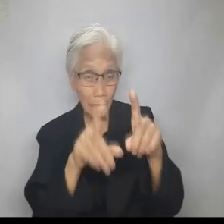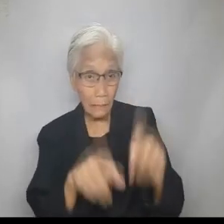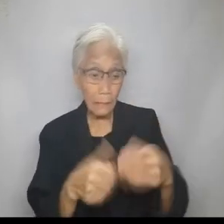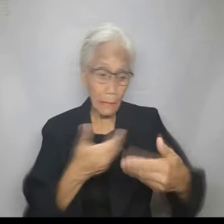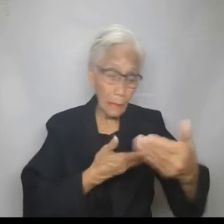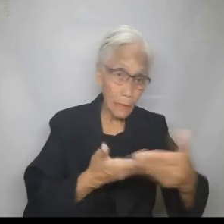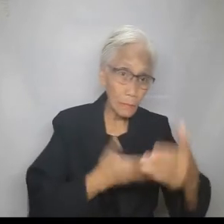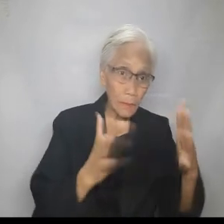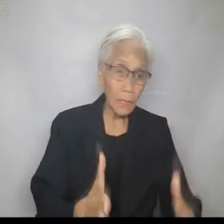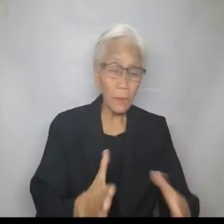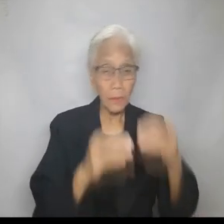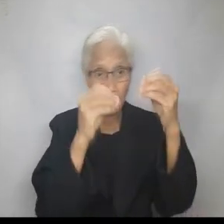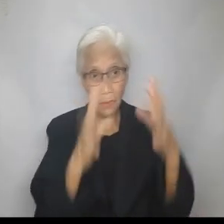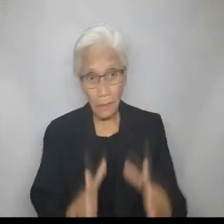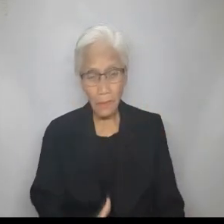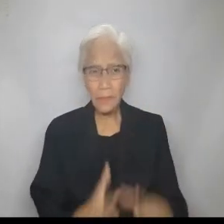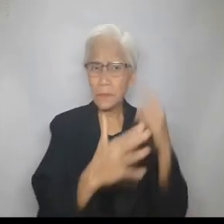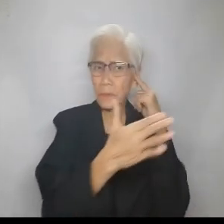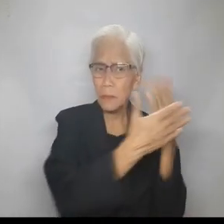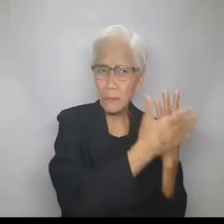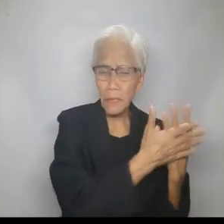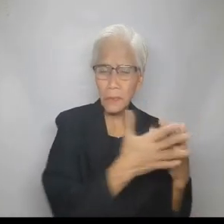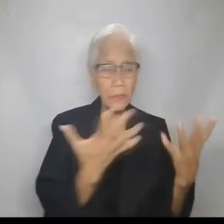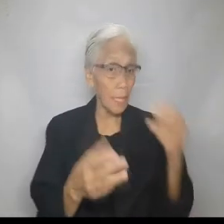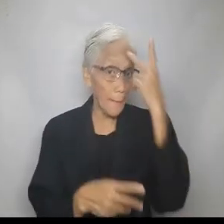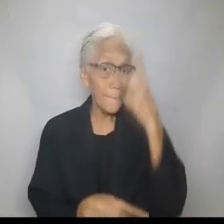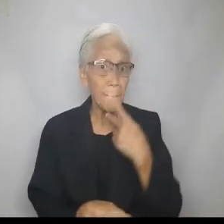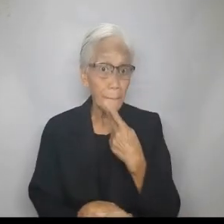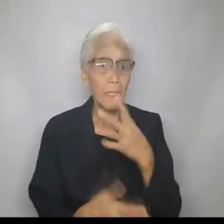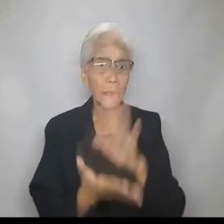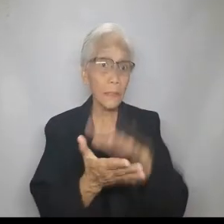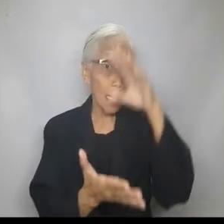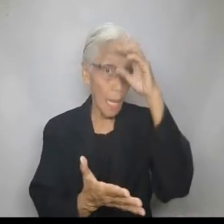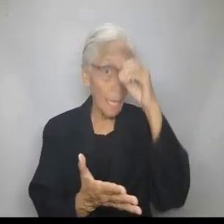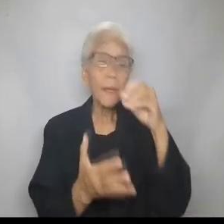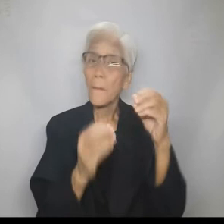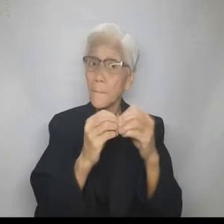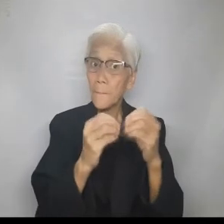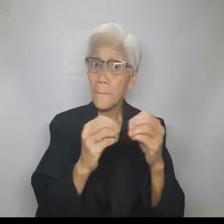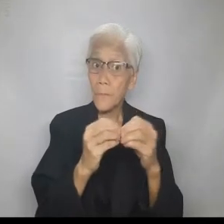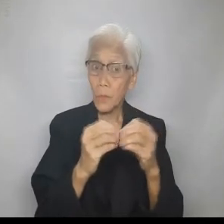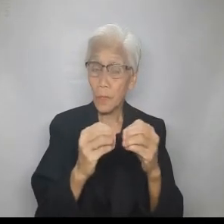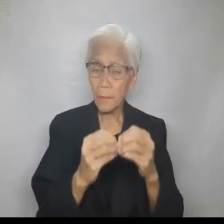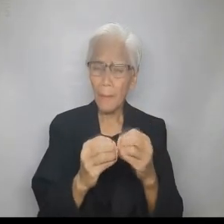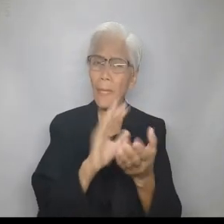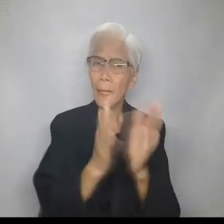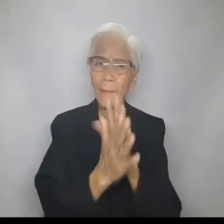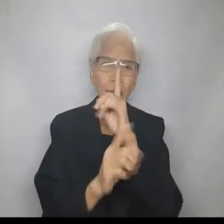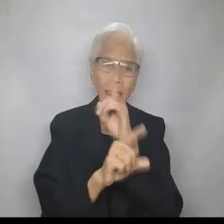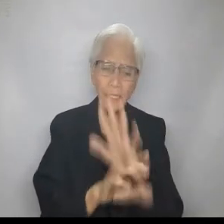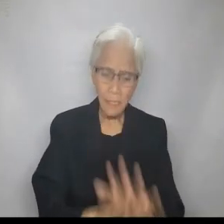police interrogators, counselors, teachers, confessors, and parents learn more